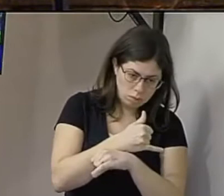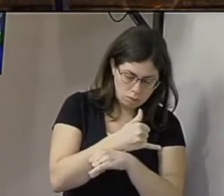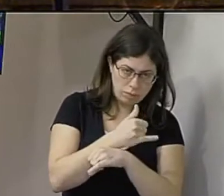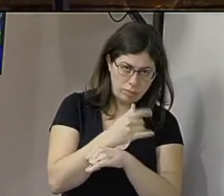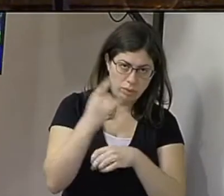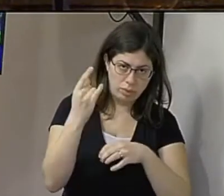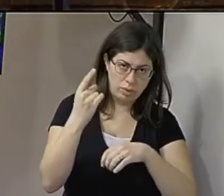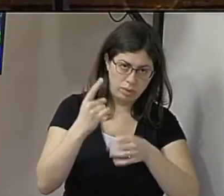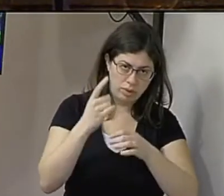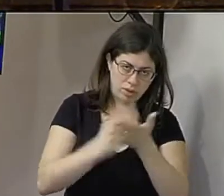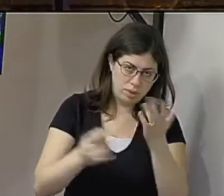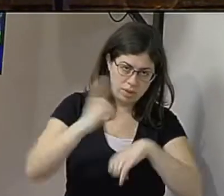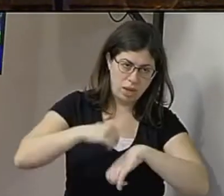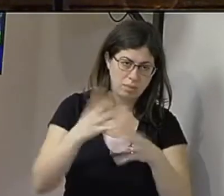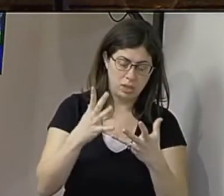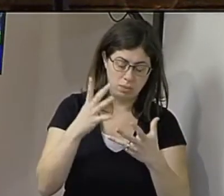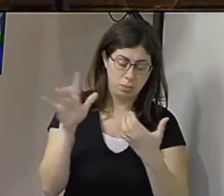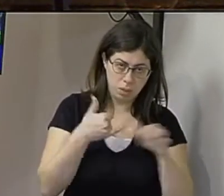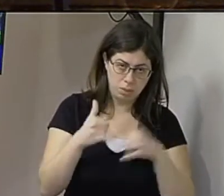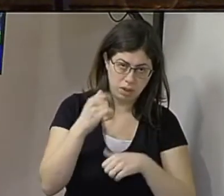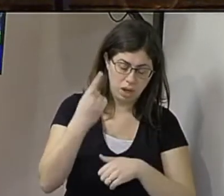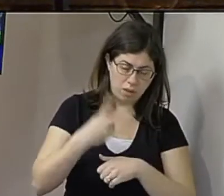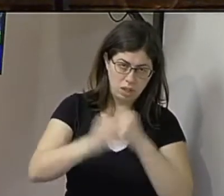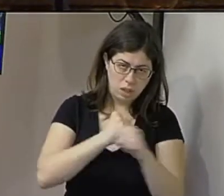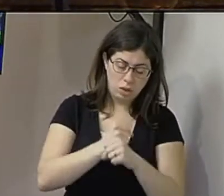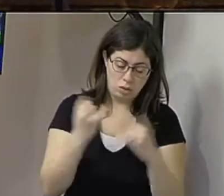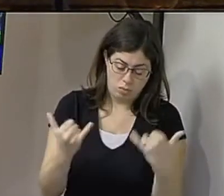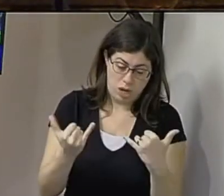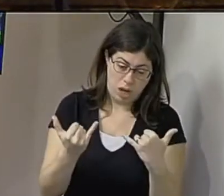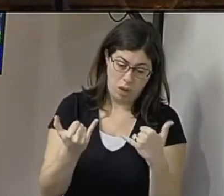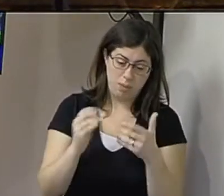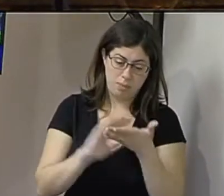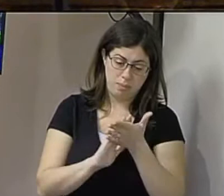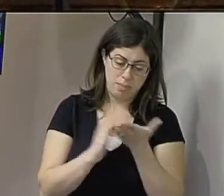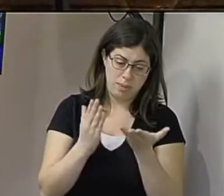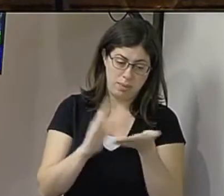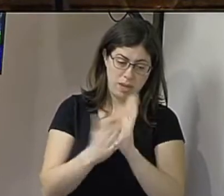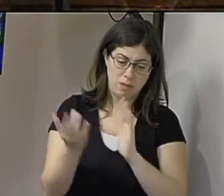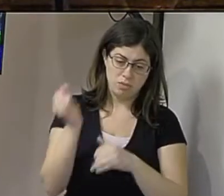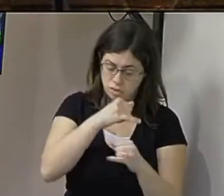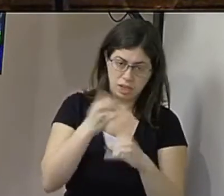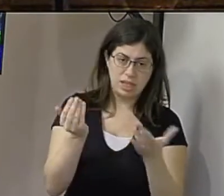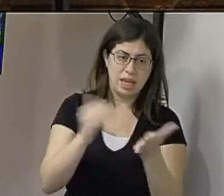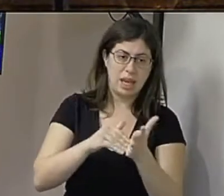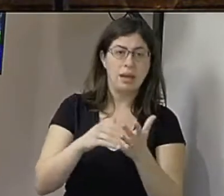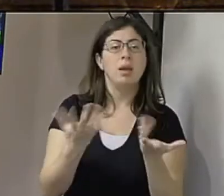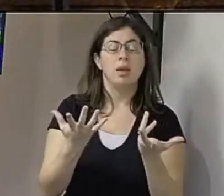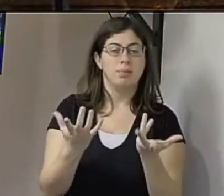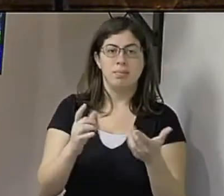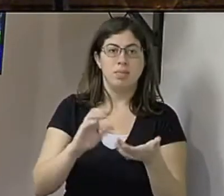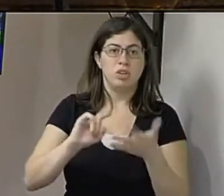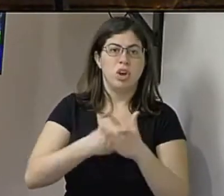sure this was not the only point. He's been partying for half a year. So at this point, he was drunk, right? He starts making prideful and foolish decisions.